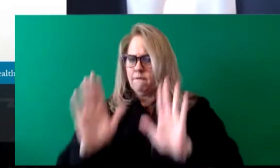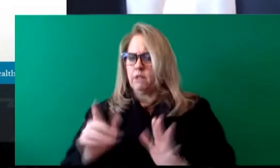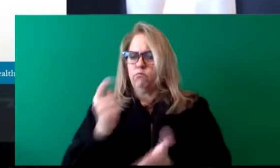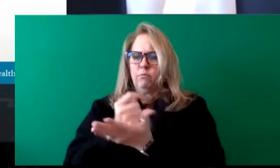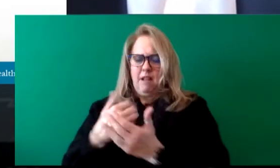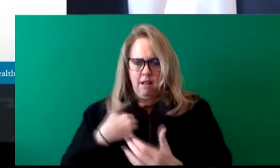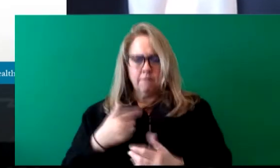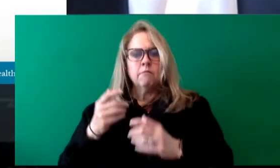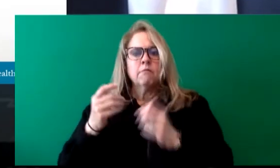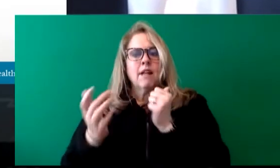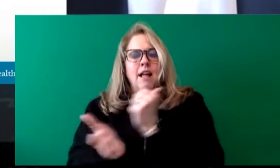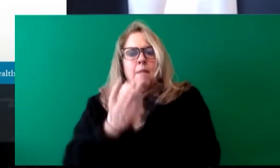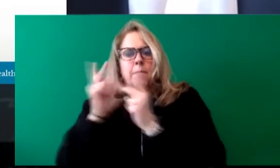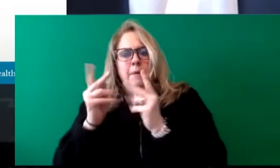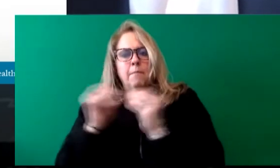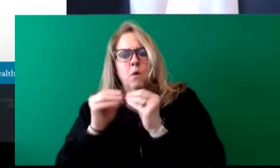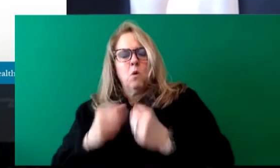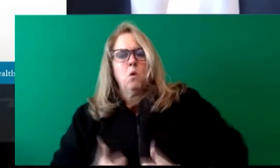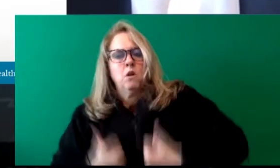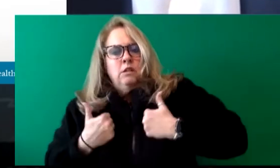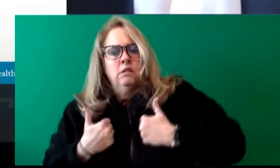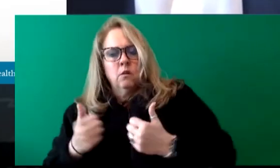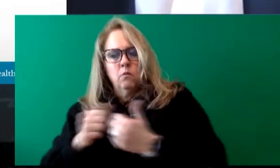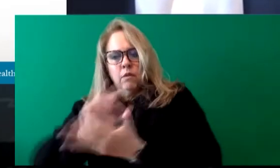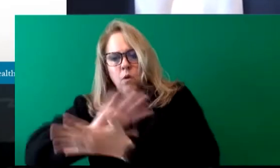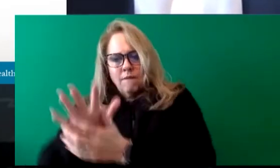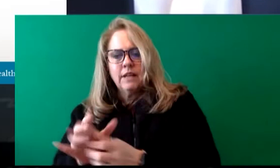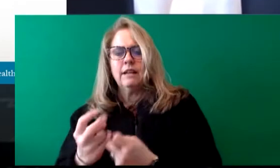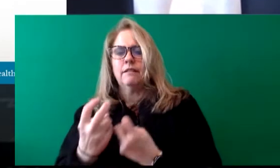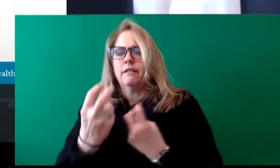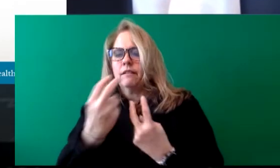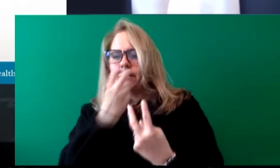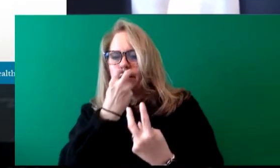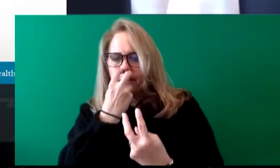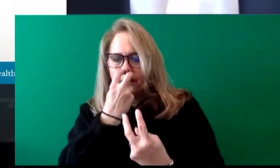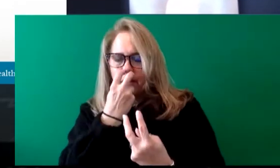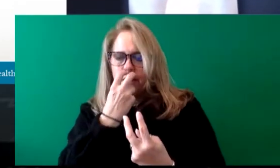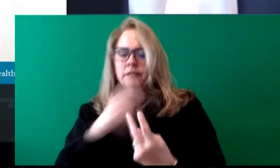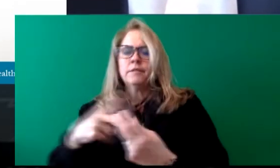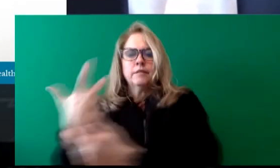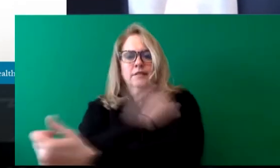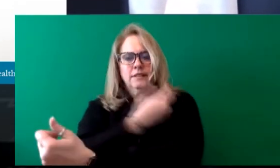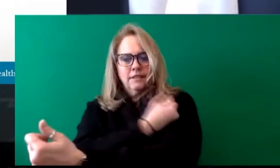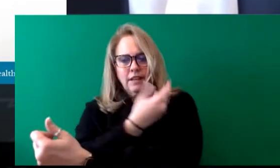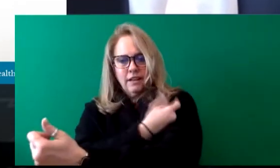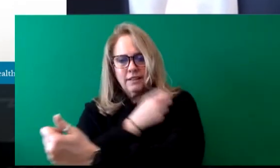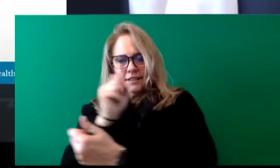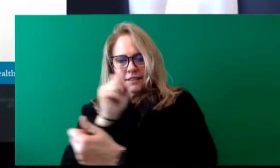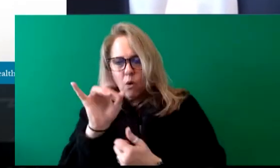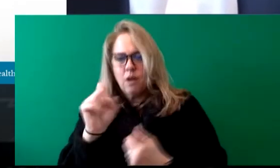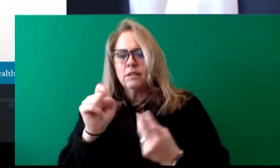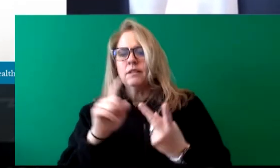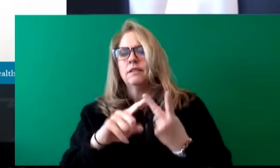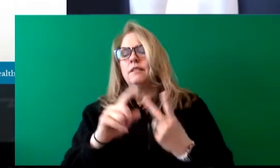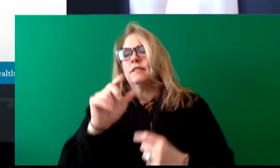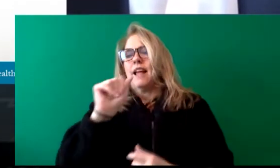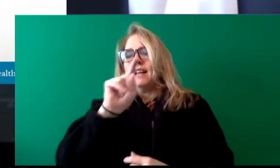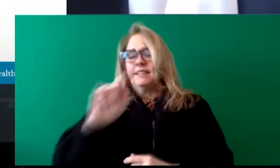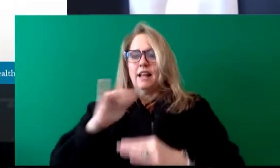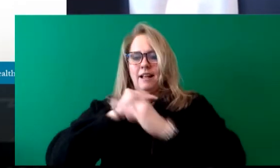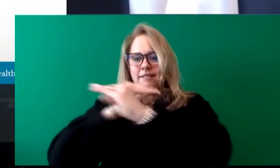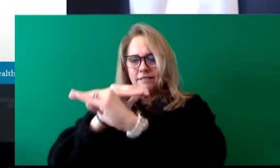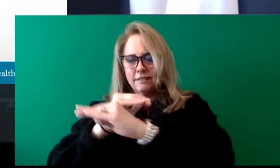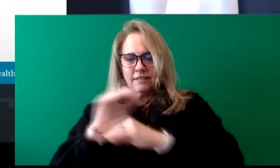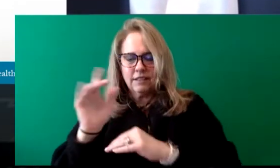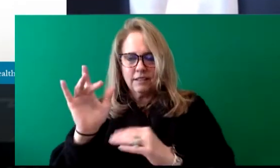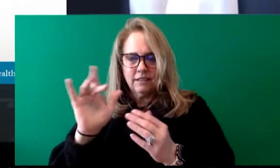COVID with oxygen, with steroids, with antivirals, with early use of medications. And so we're